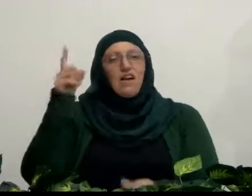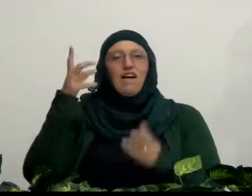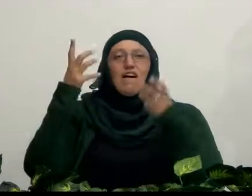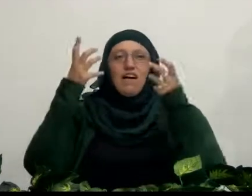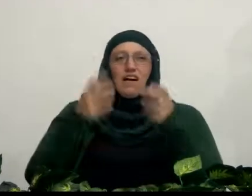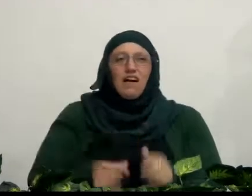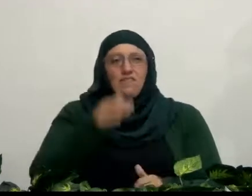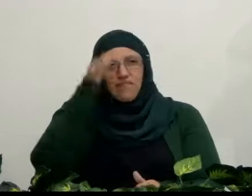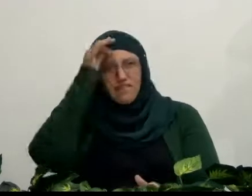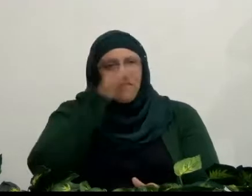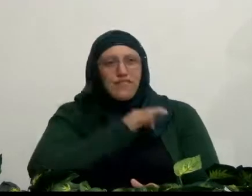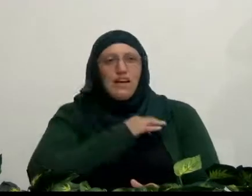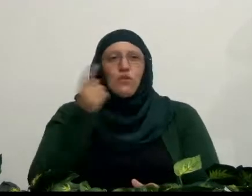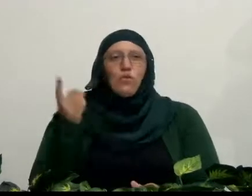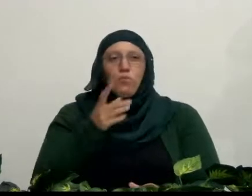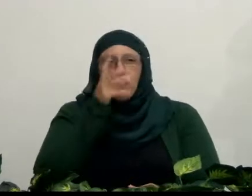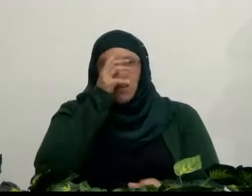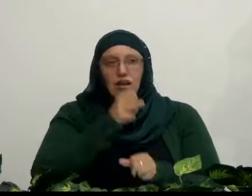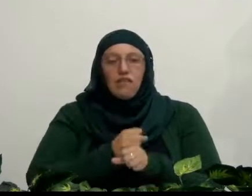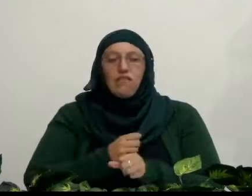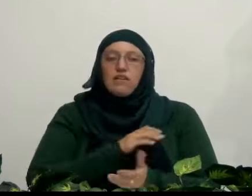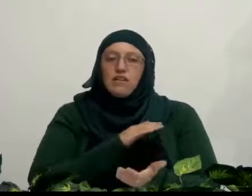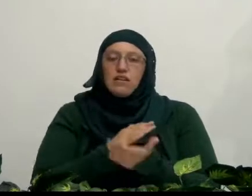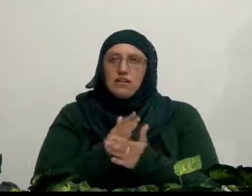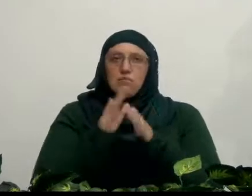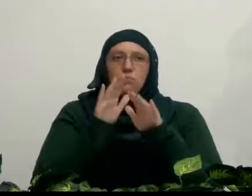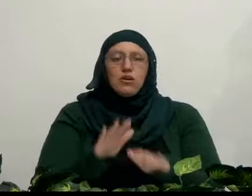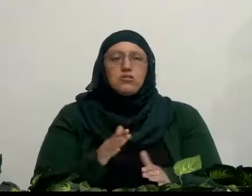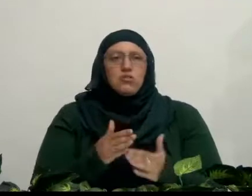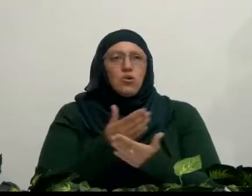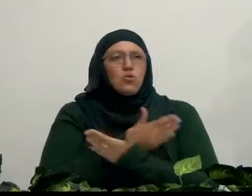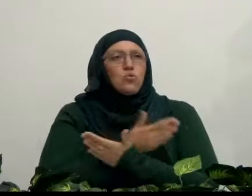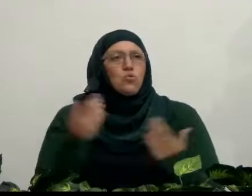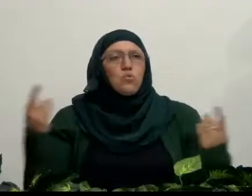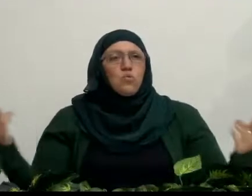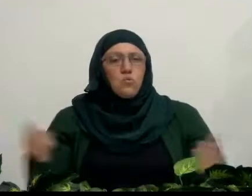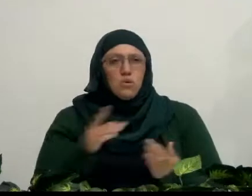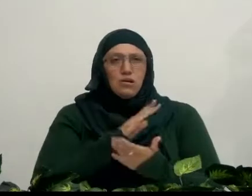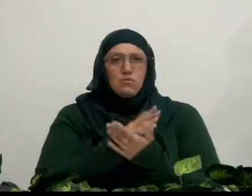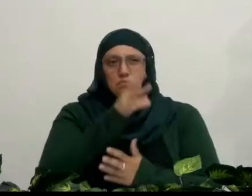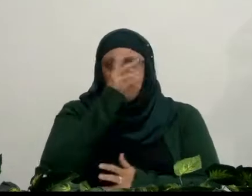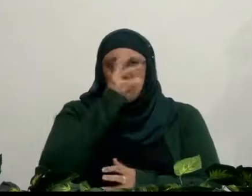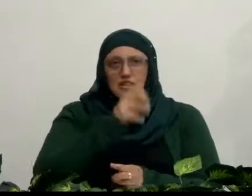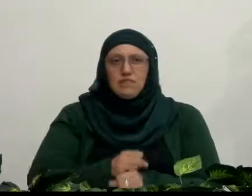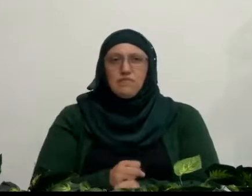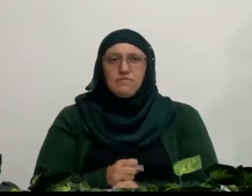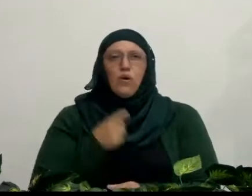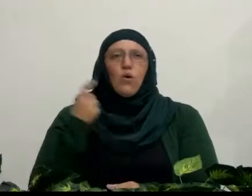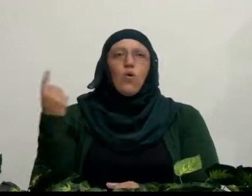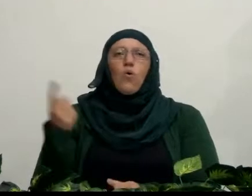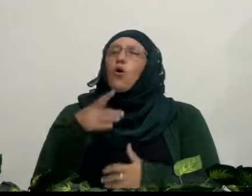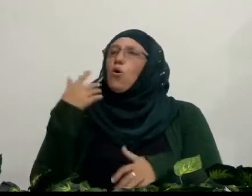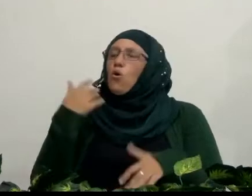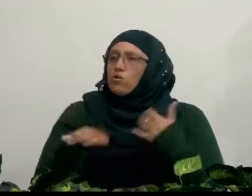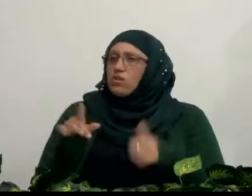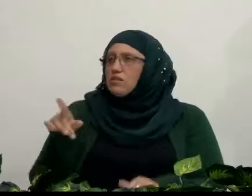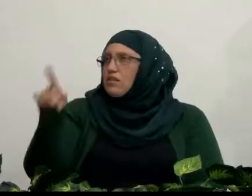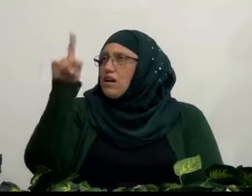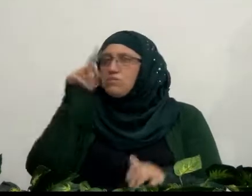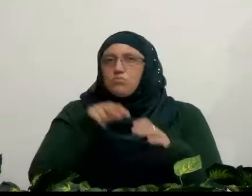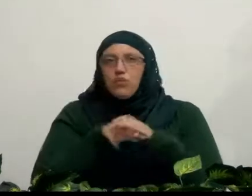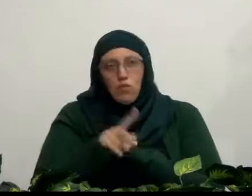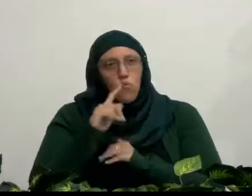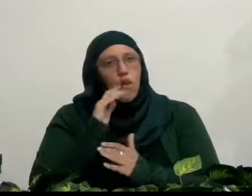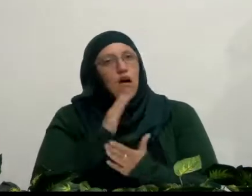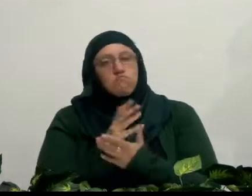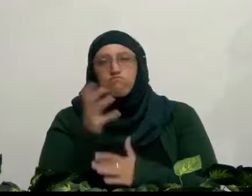in the believers, and is a mercy to those of you who believe. But those who hurt Allah's messenger will have a